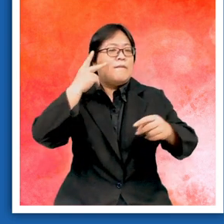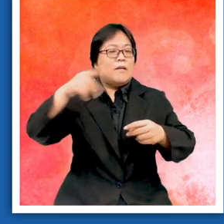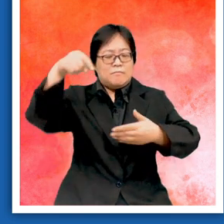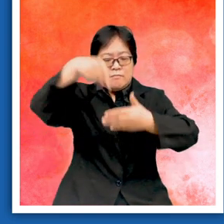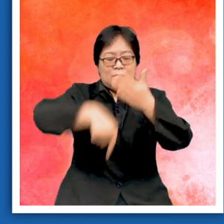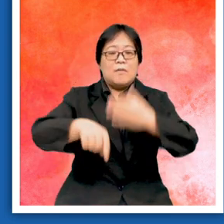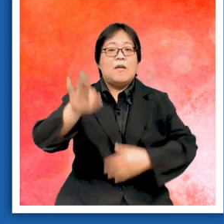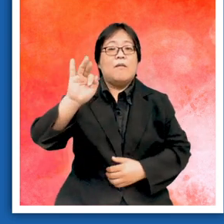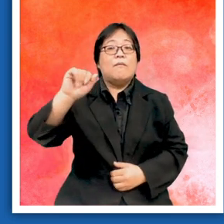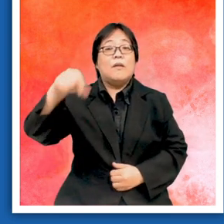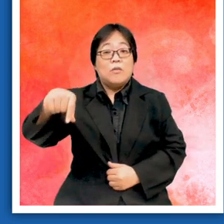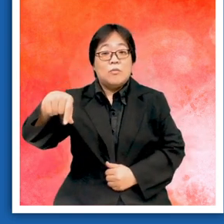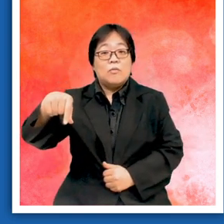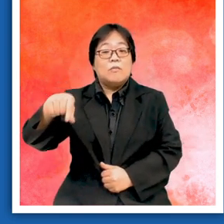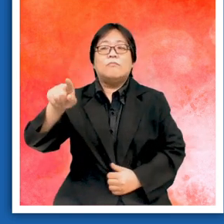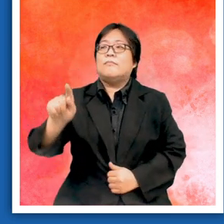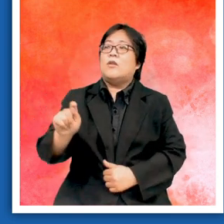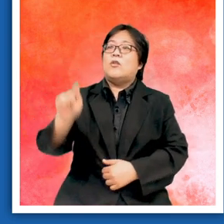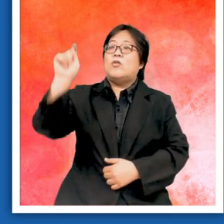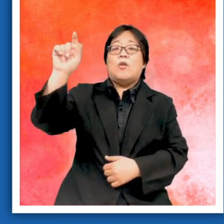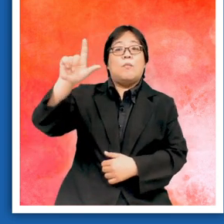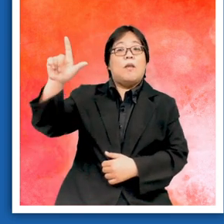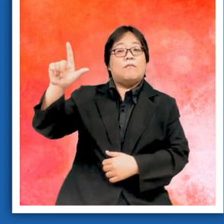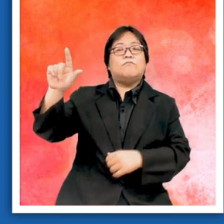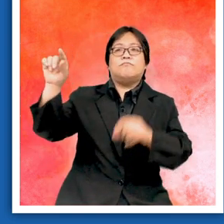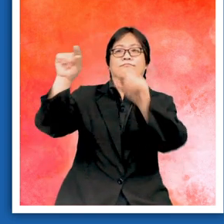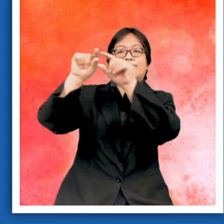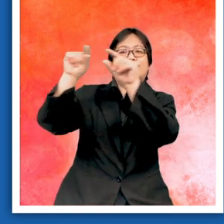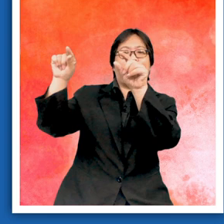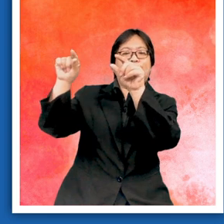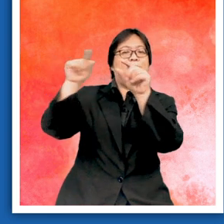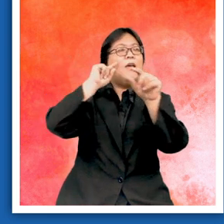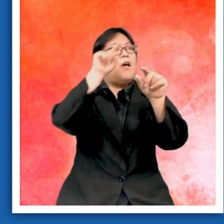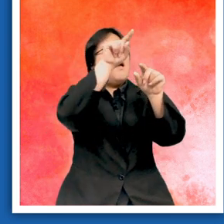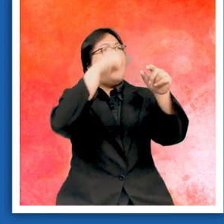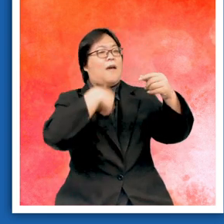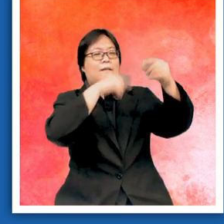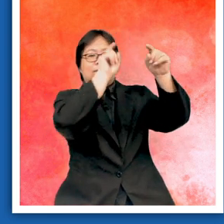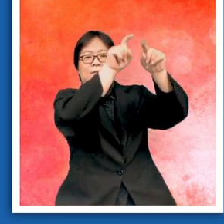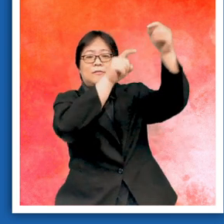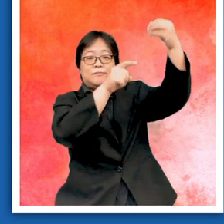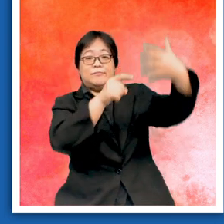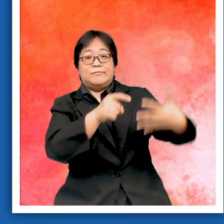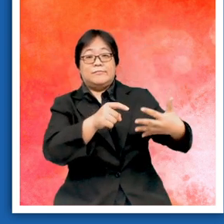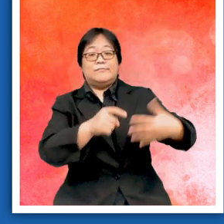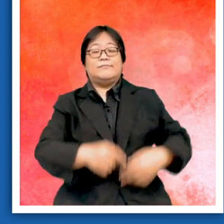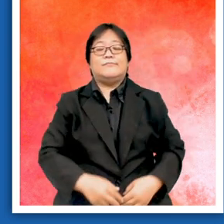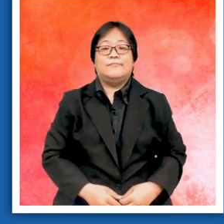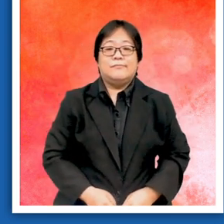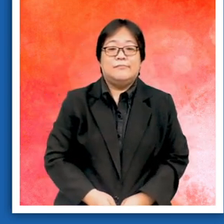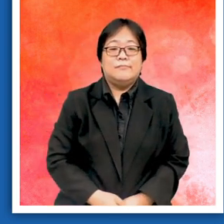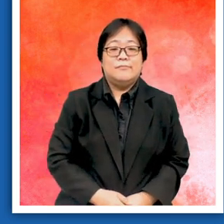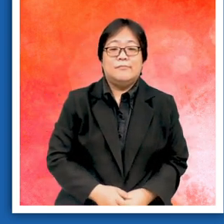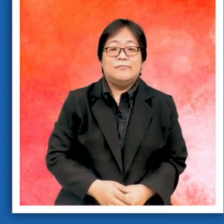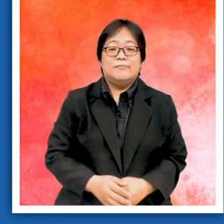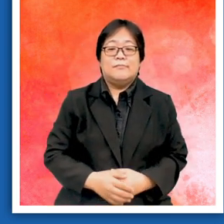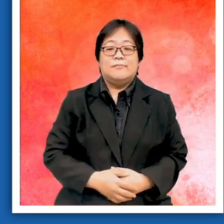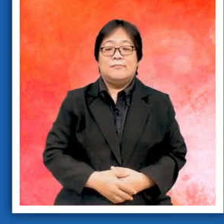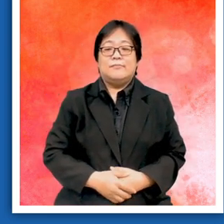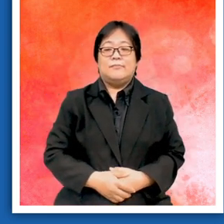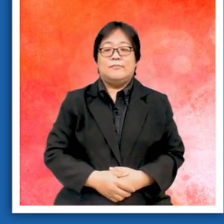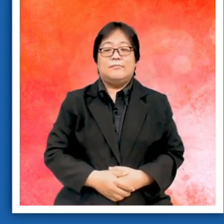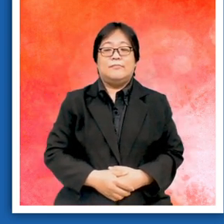may find the detailed FAQ by going to the top left-hand corner of your spectrum page.